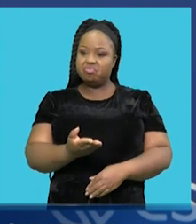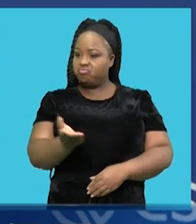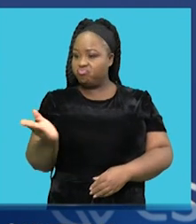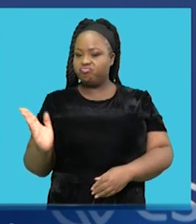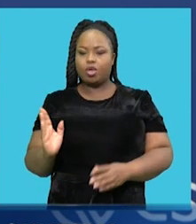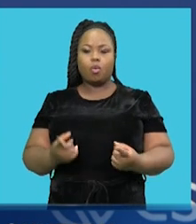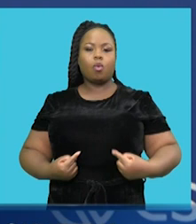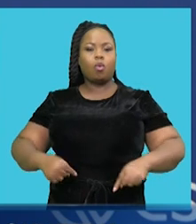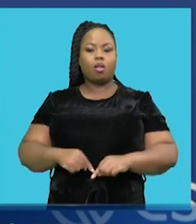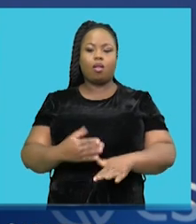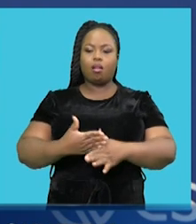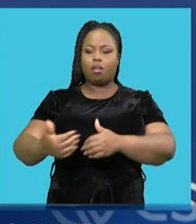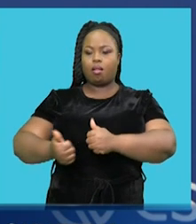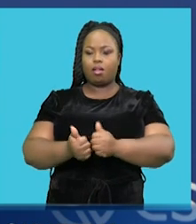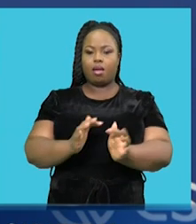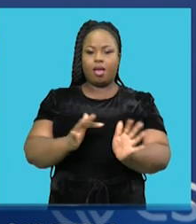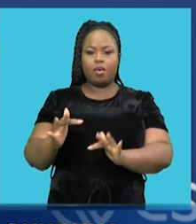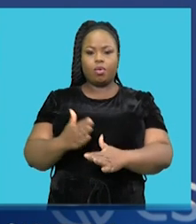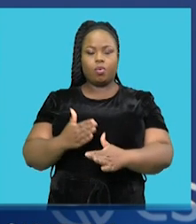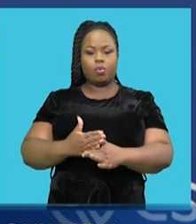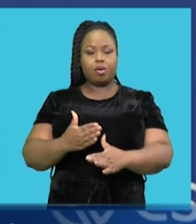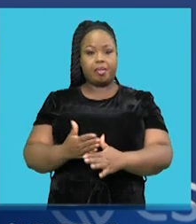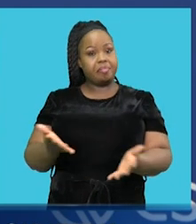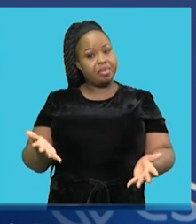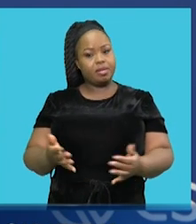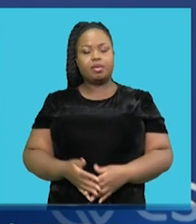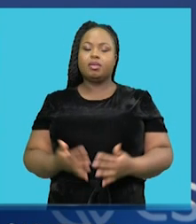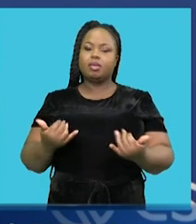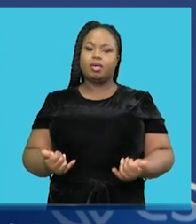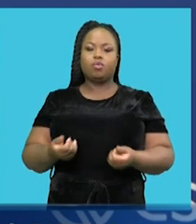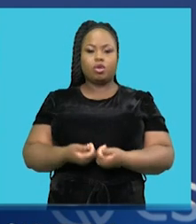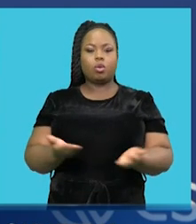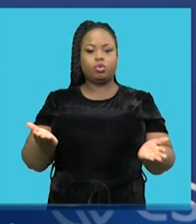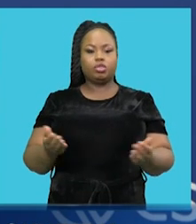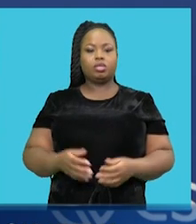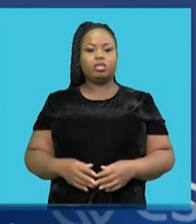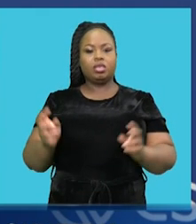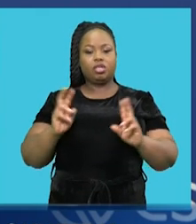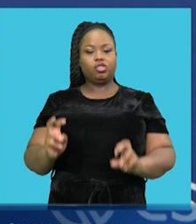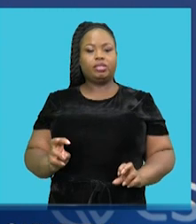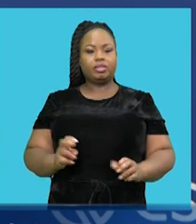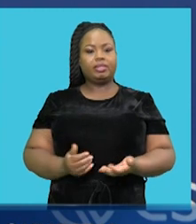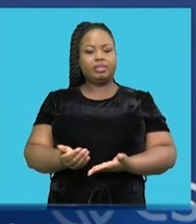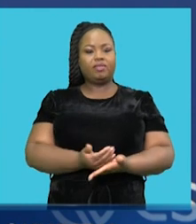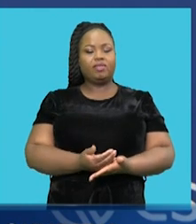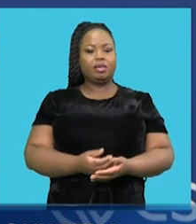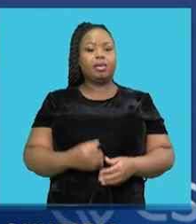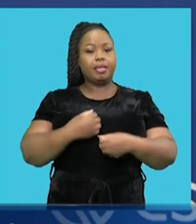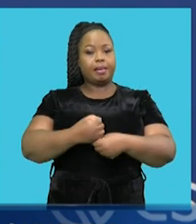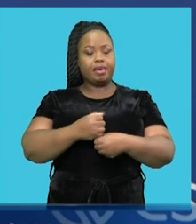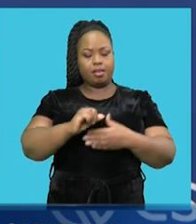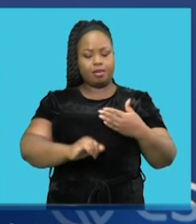collaboration and to this extent we will be launching the energy saving campaign in the month of may